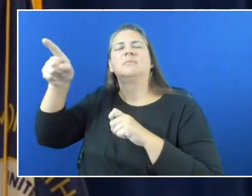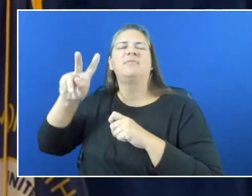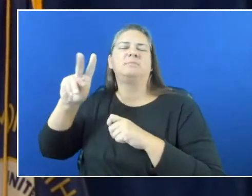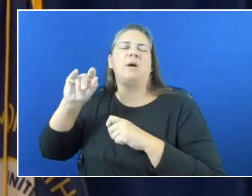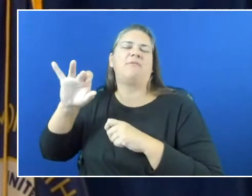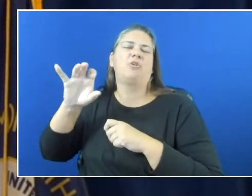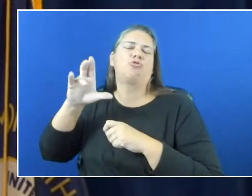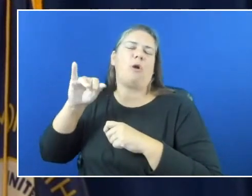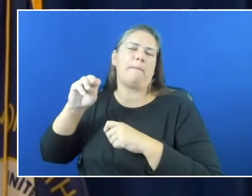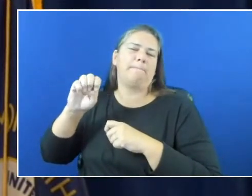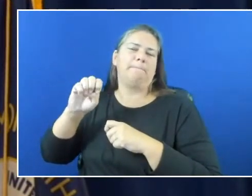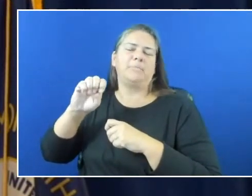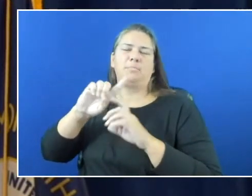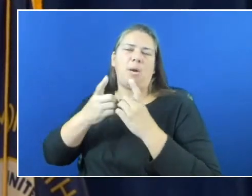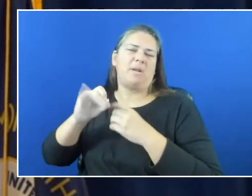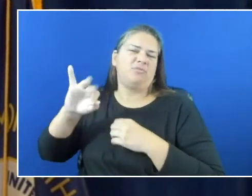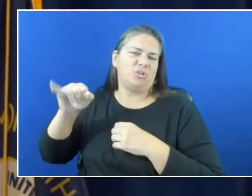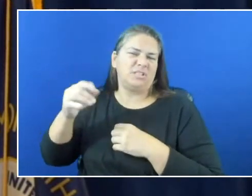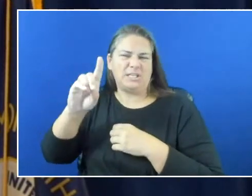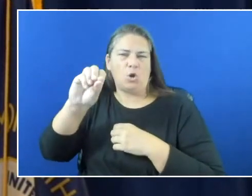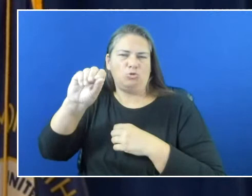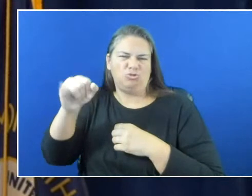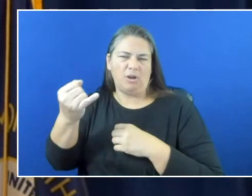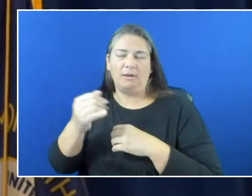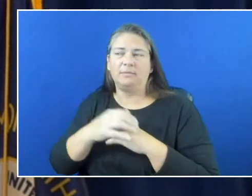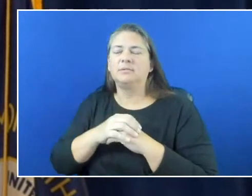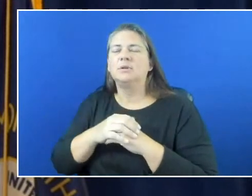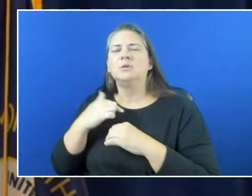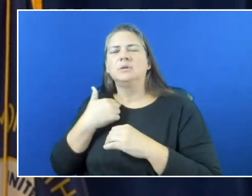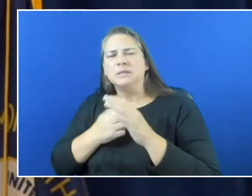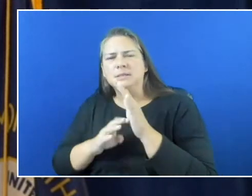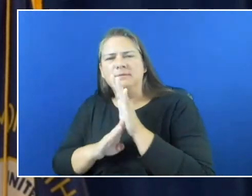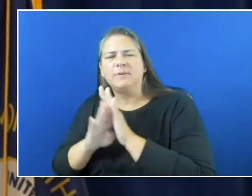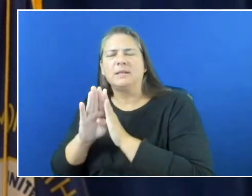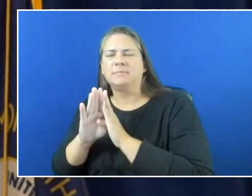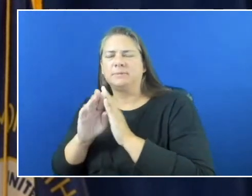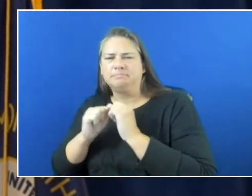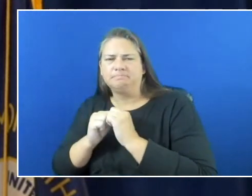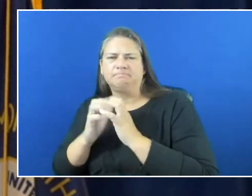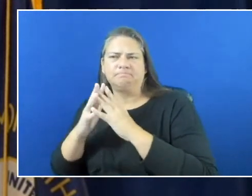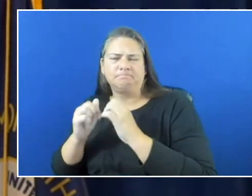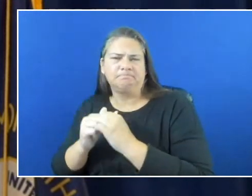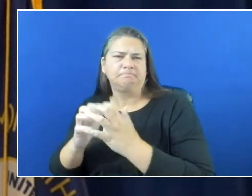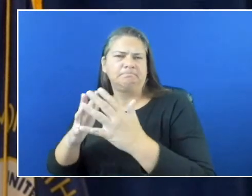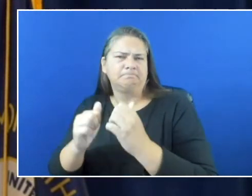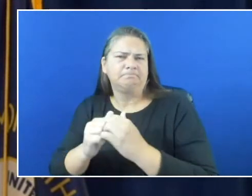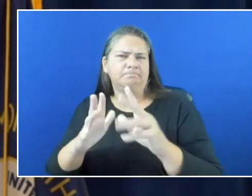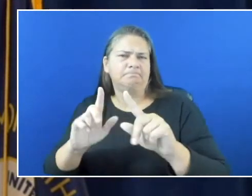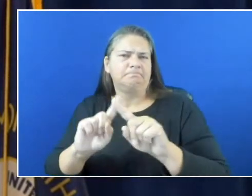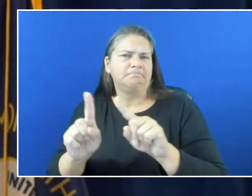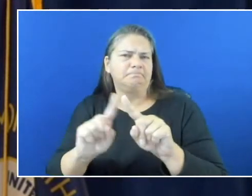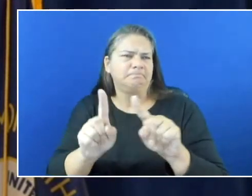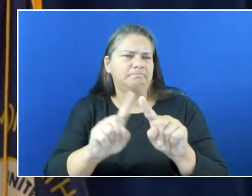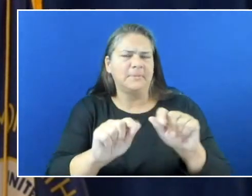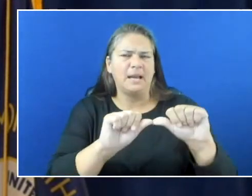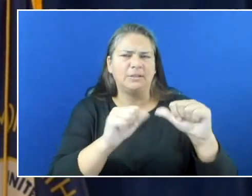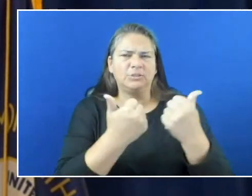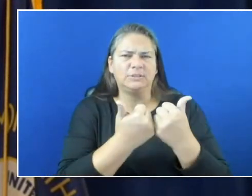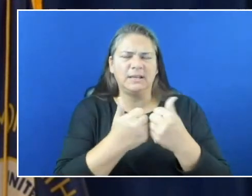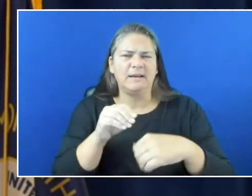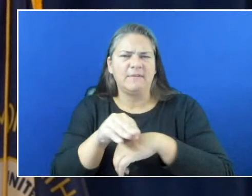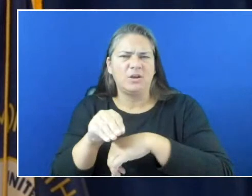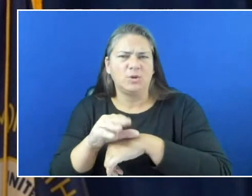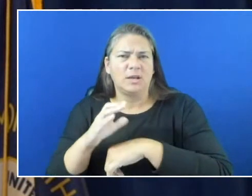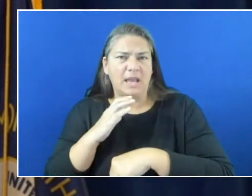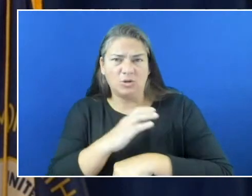Cabinet for Health and Family Services to develop and implement multi-agency and advisory council on human trafficking